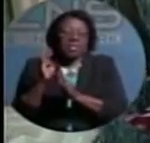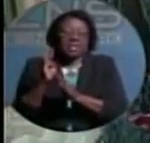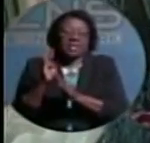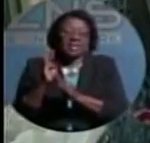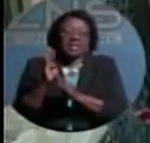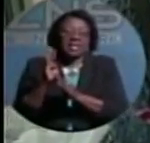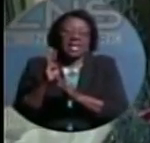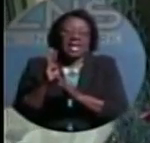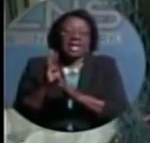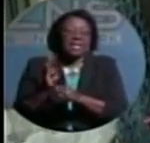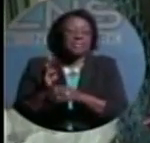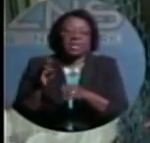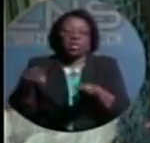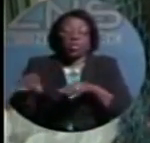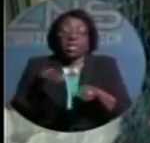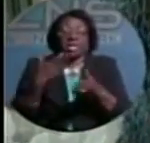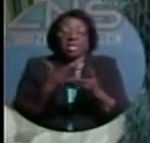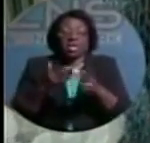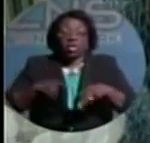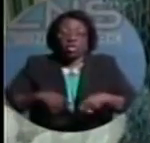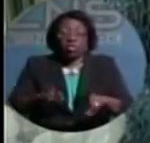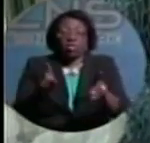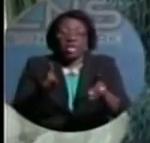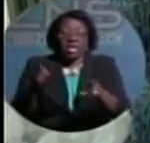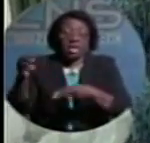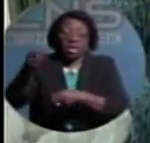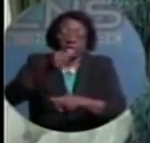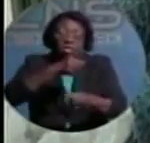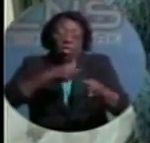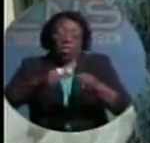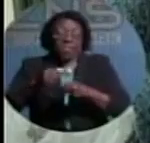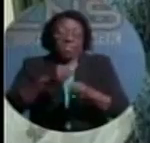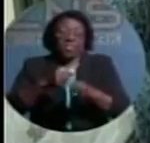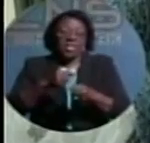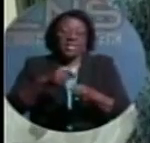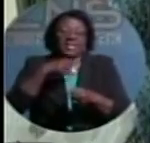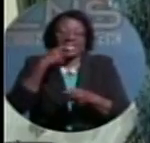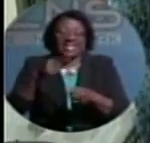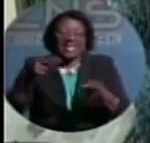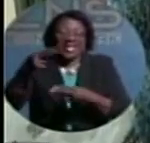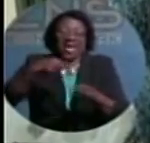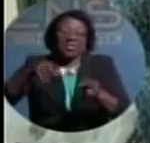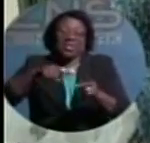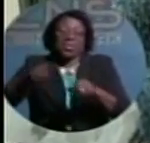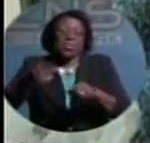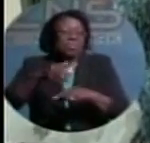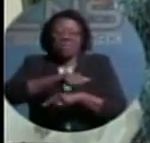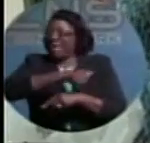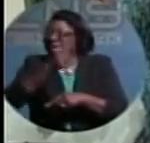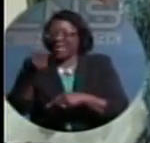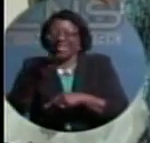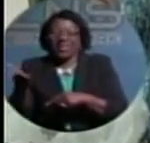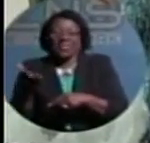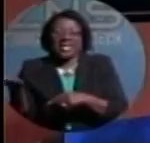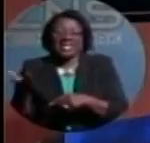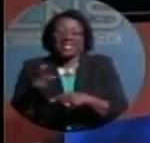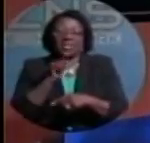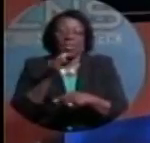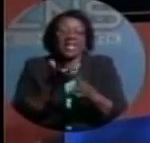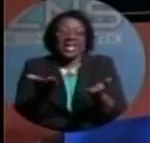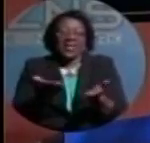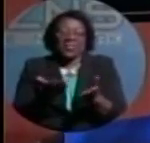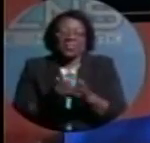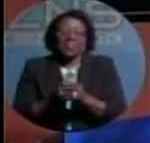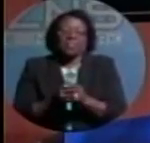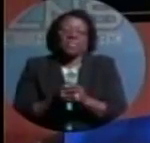us, and we trust in God, and God helps us all the time. So I told the hurricane, go someplace else, but don't be here with the people. So nice and friendly.